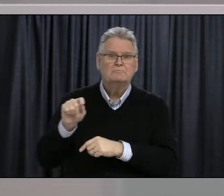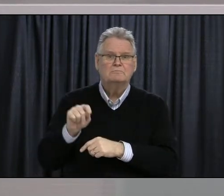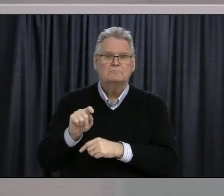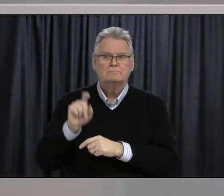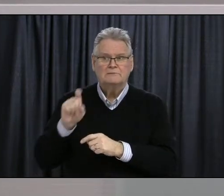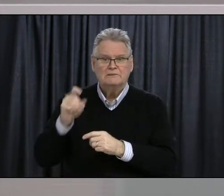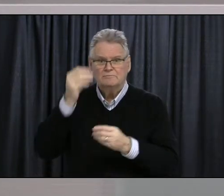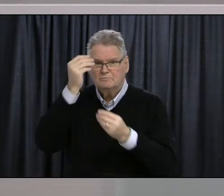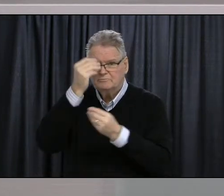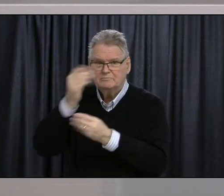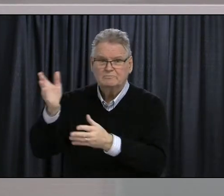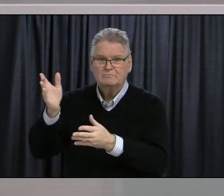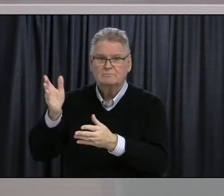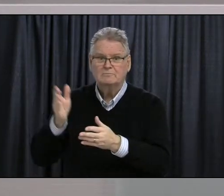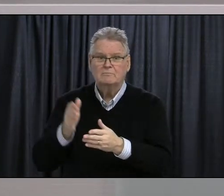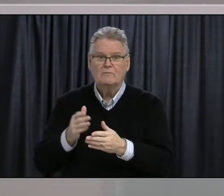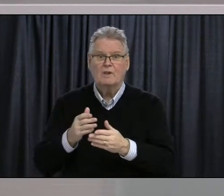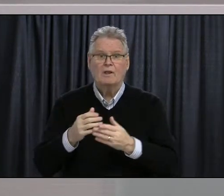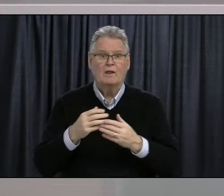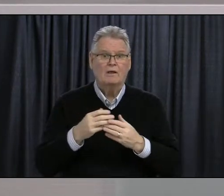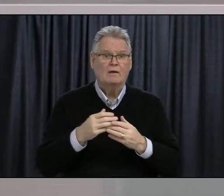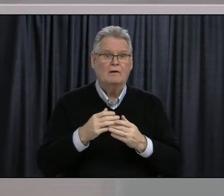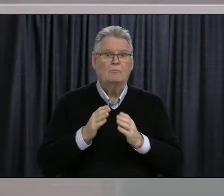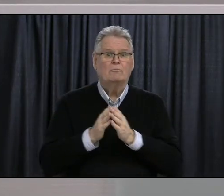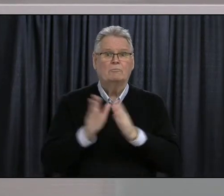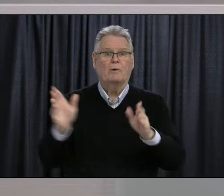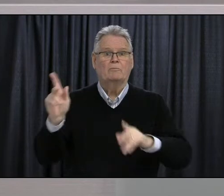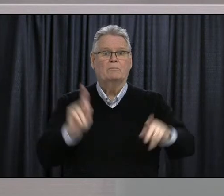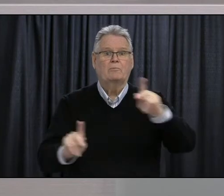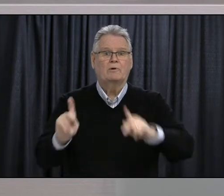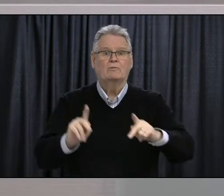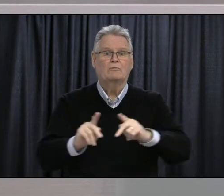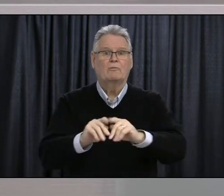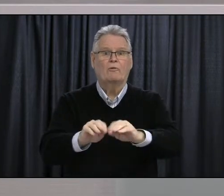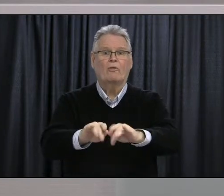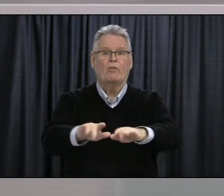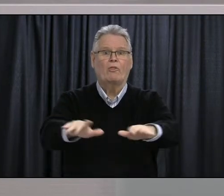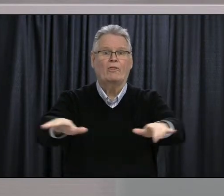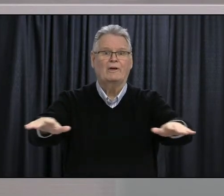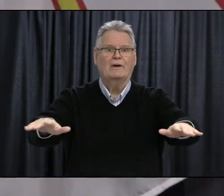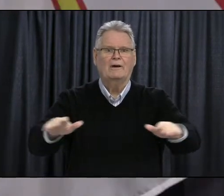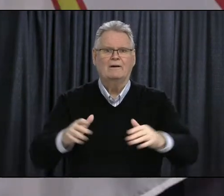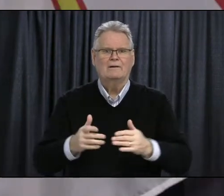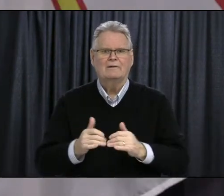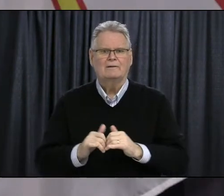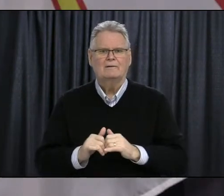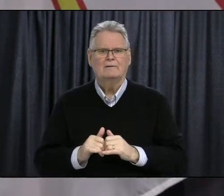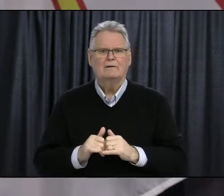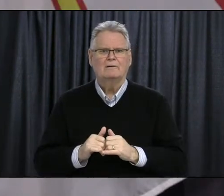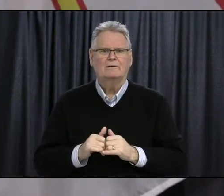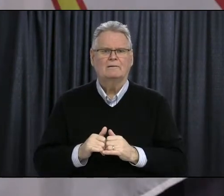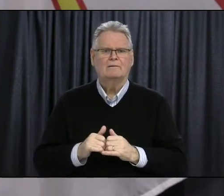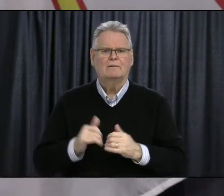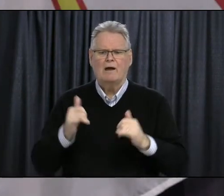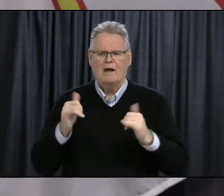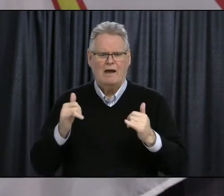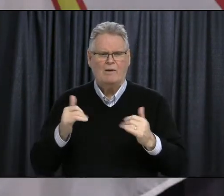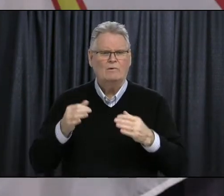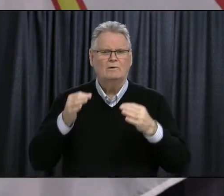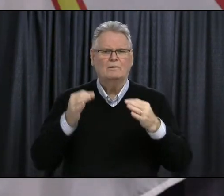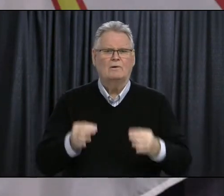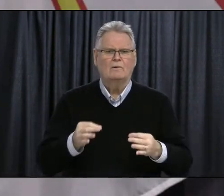place might have been the source of contact? What is your criteria for determining that? So first of all, you would have to